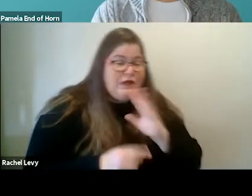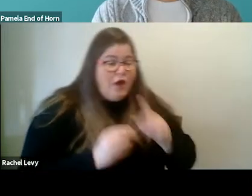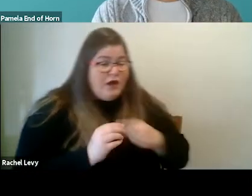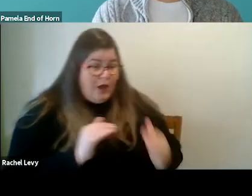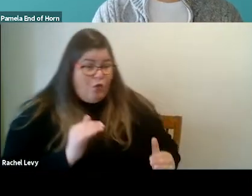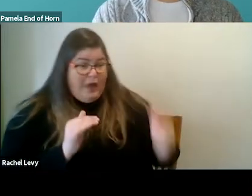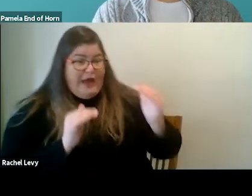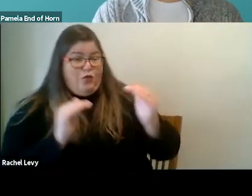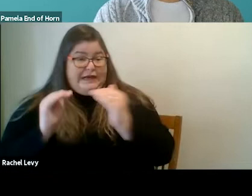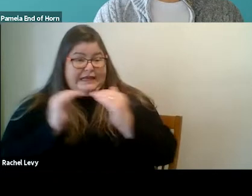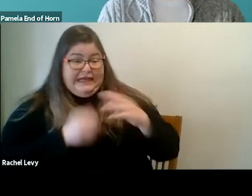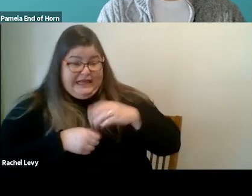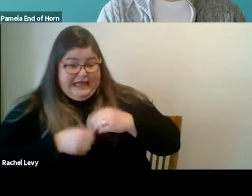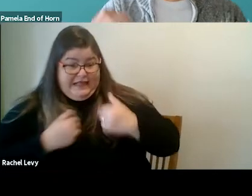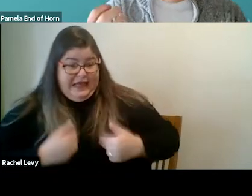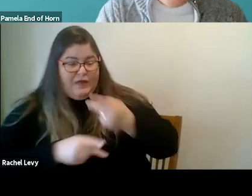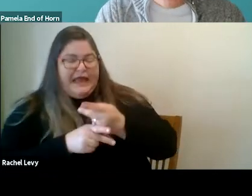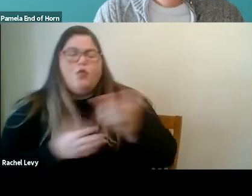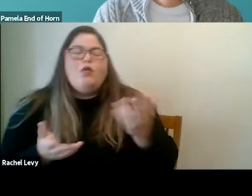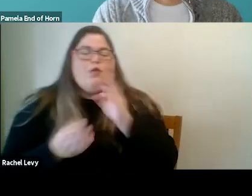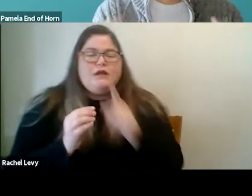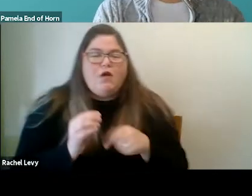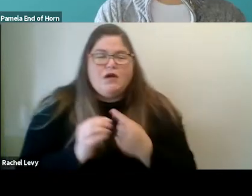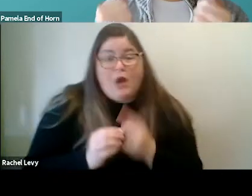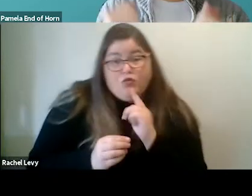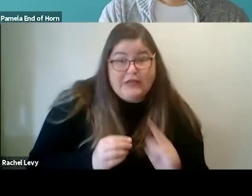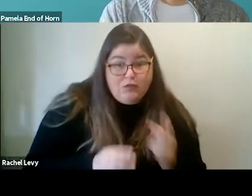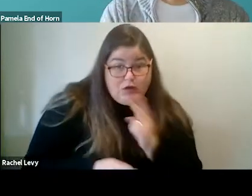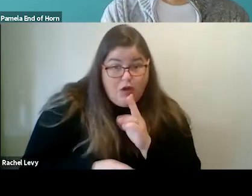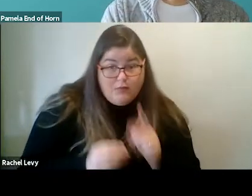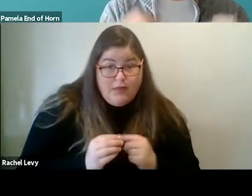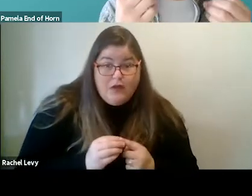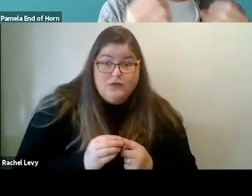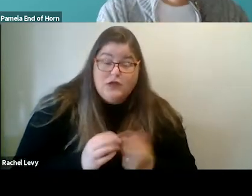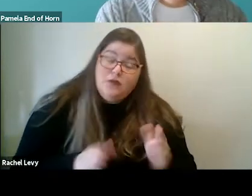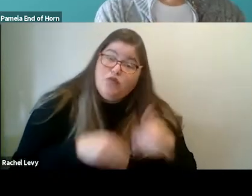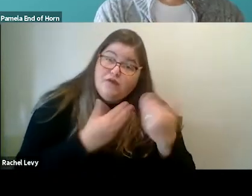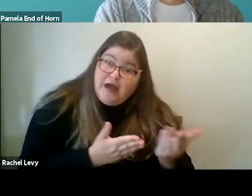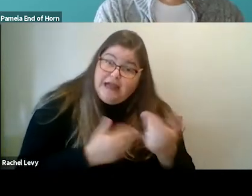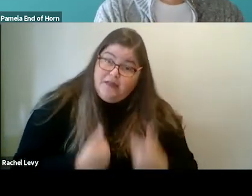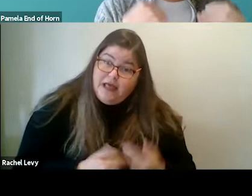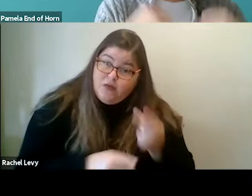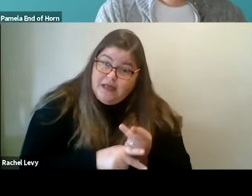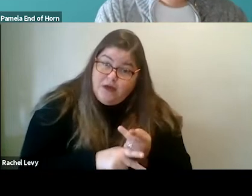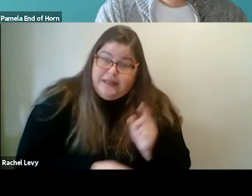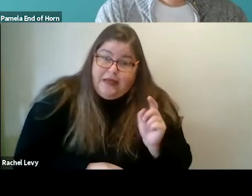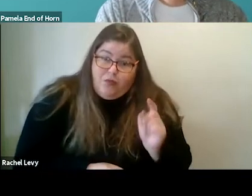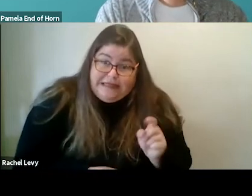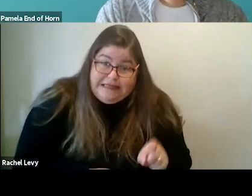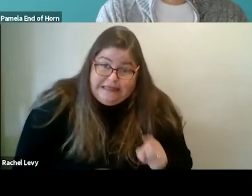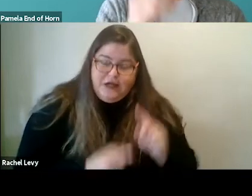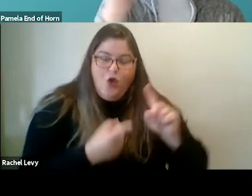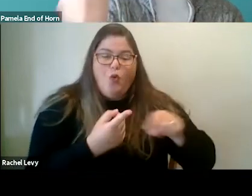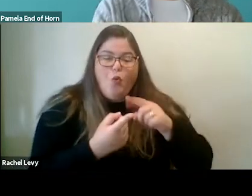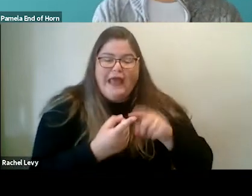equity within healthcare, what are we talking about? We're really talking about providing the healthcare that is needed, when it's